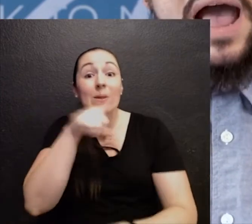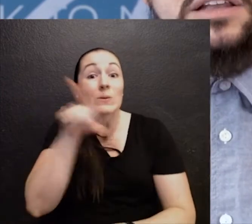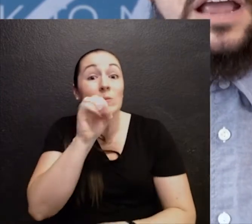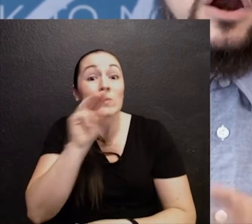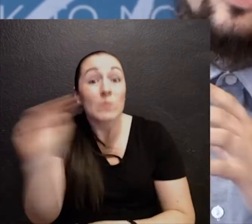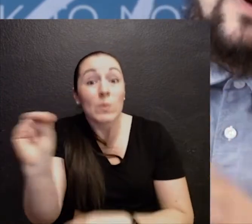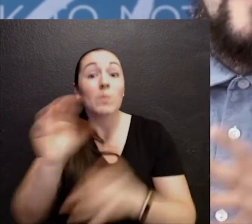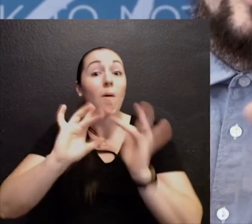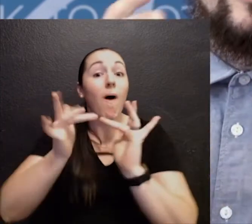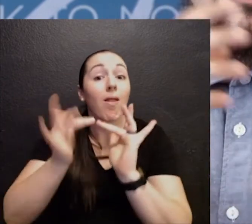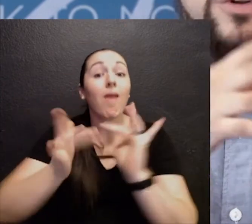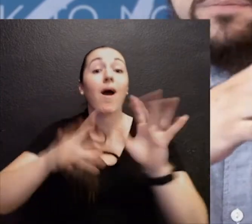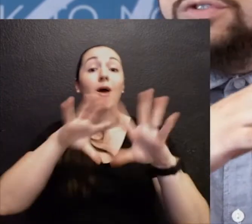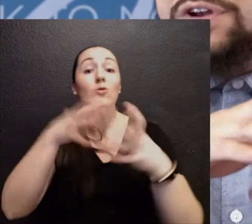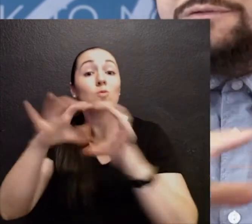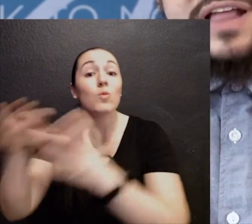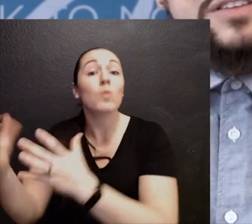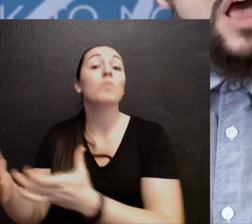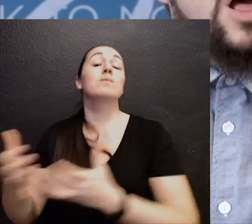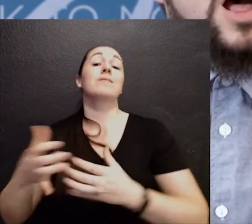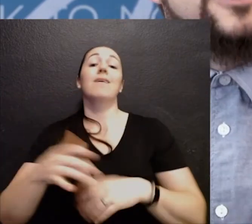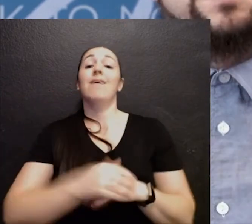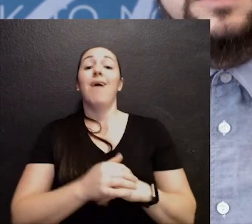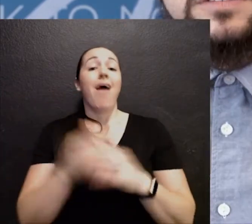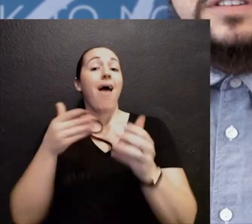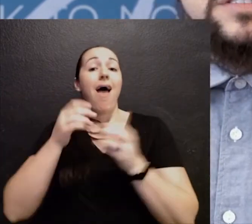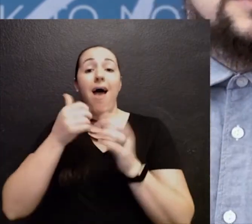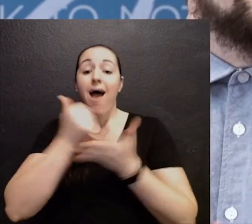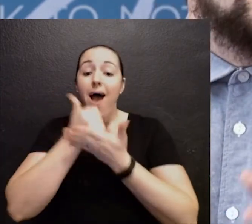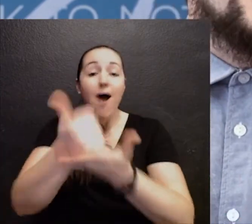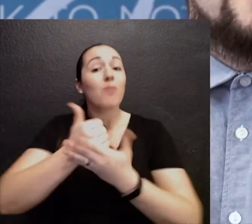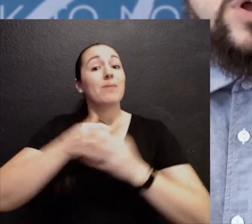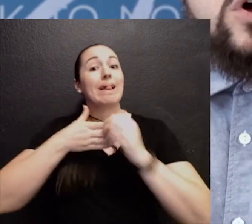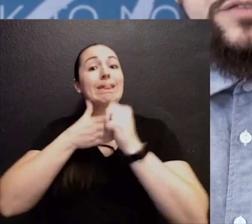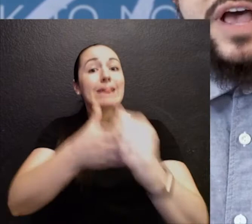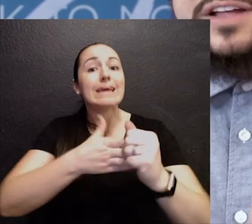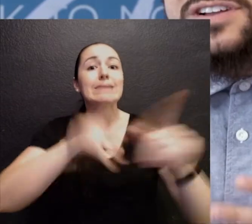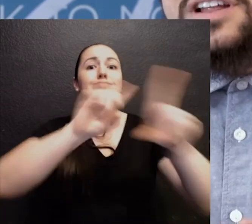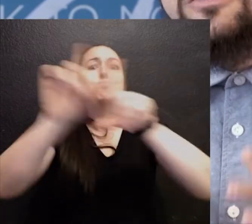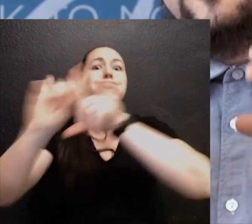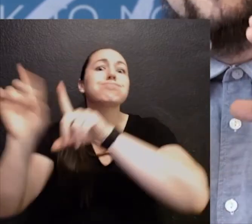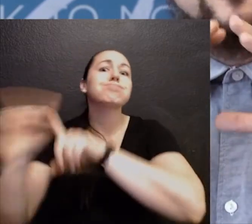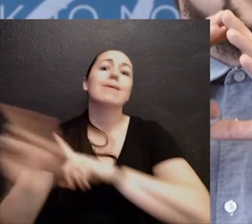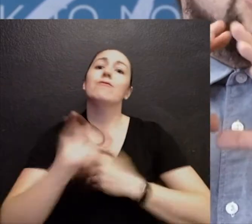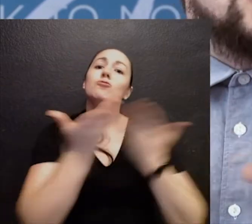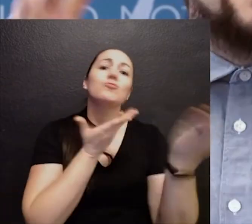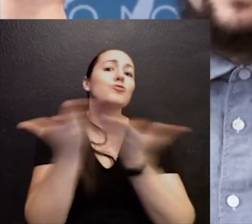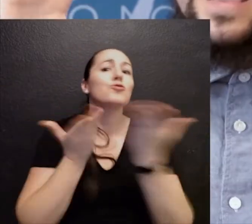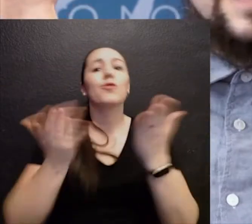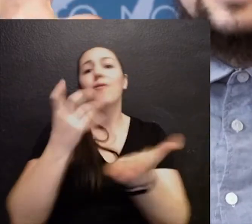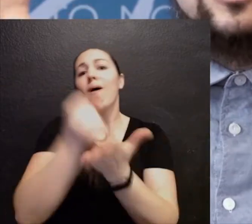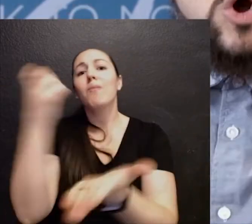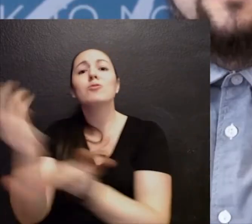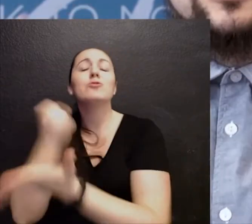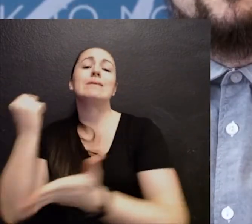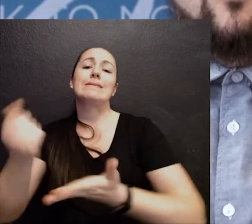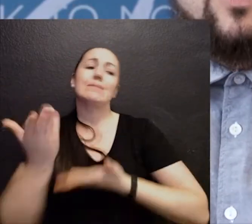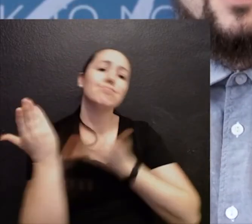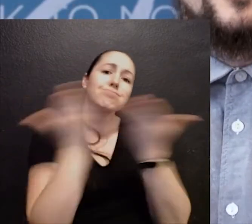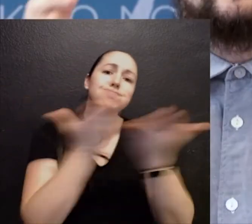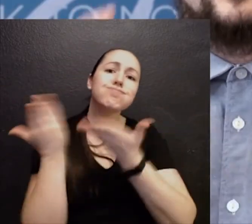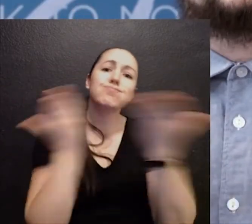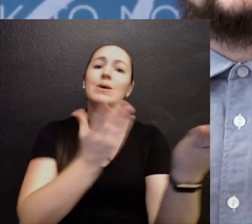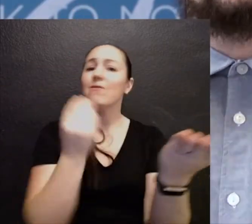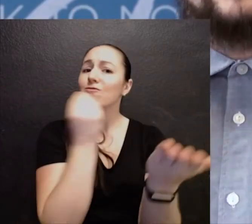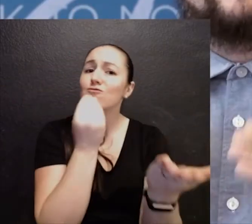with childcare, drive-through distribution events, hospitals assistance, bereavement calls, delivering food to the homebound, and so much